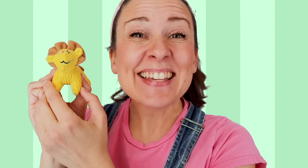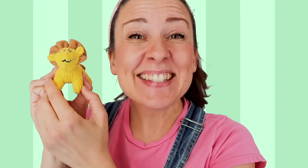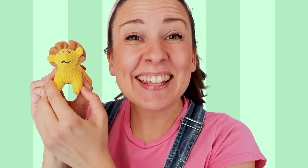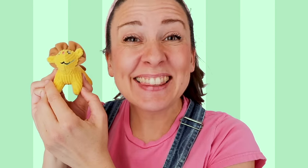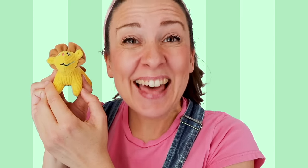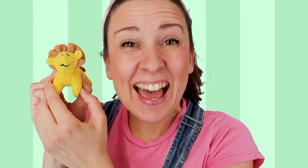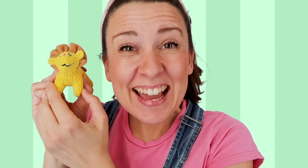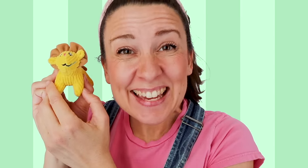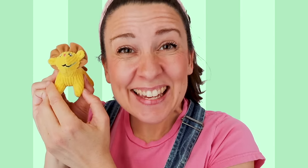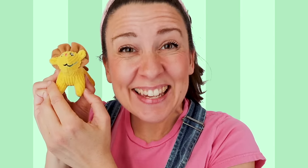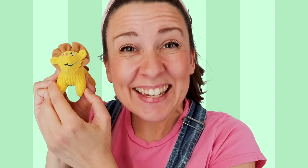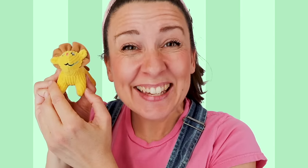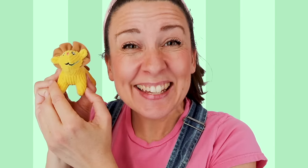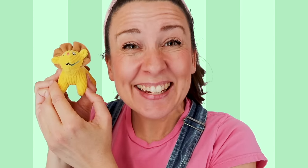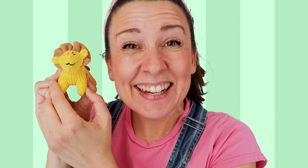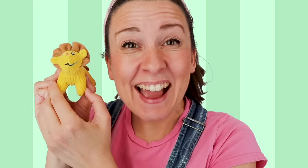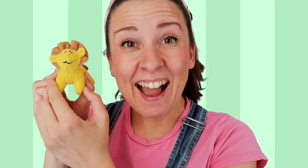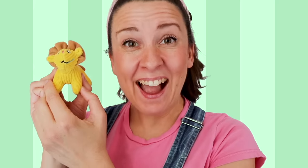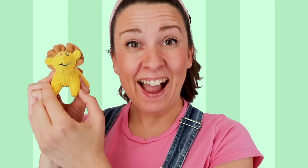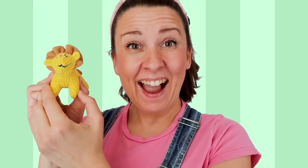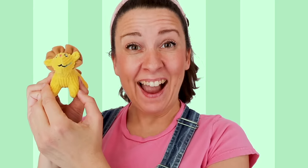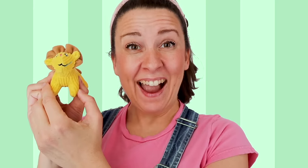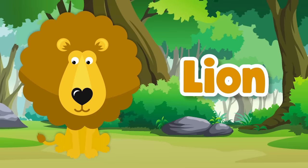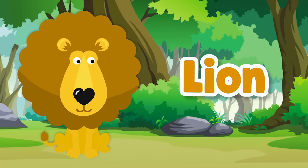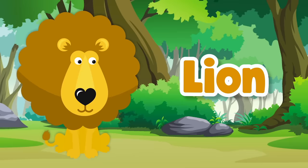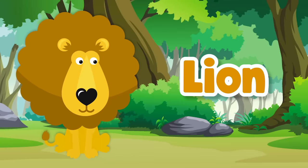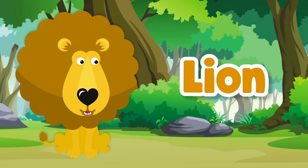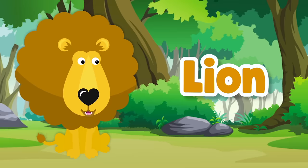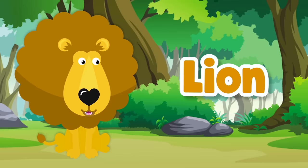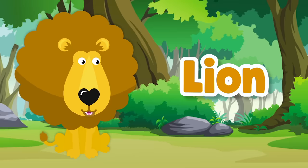Yeah, it's a lion.